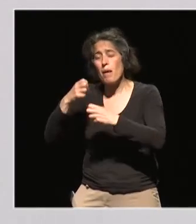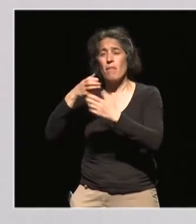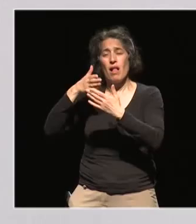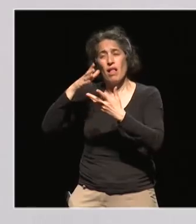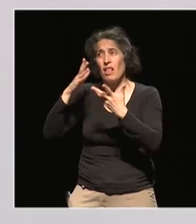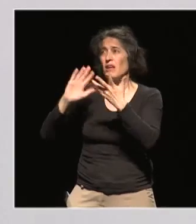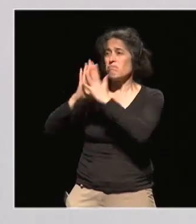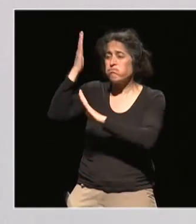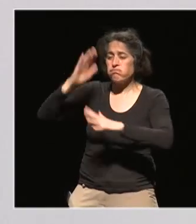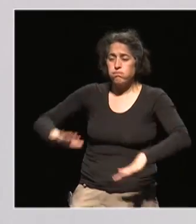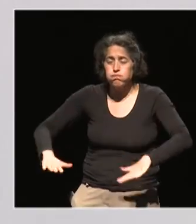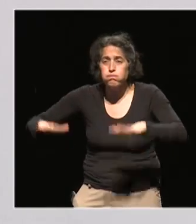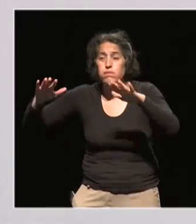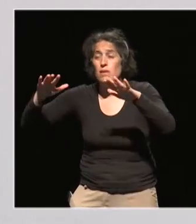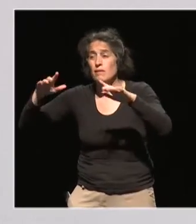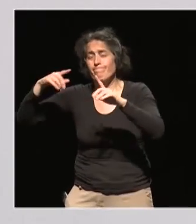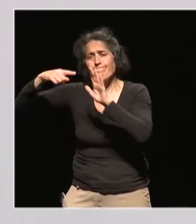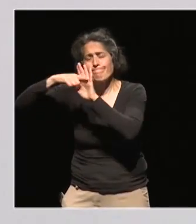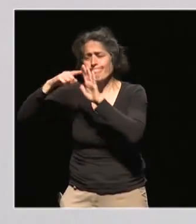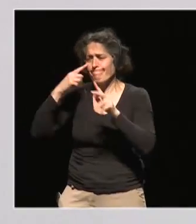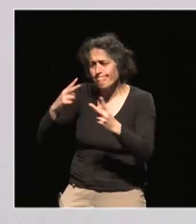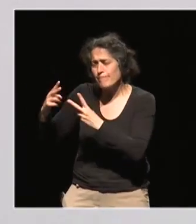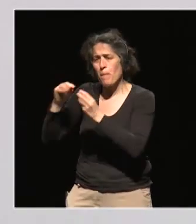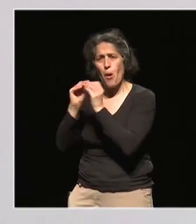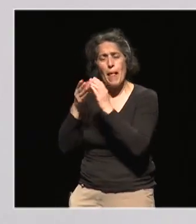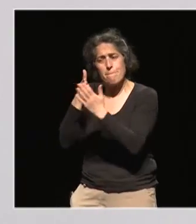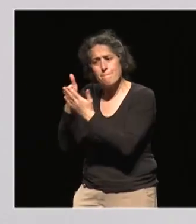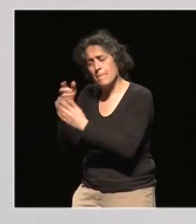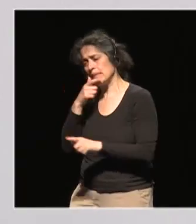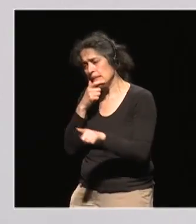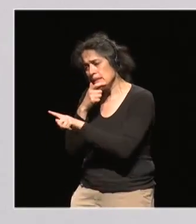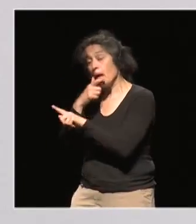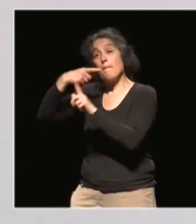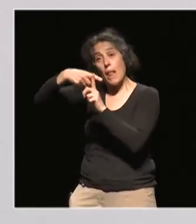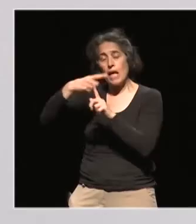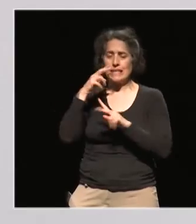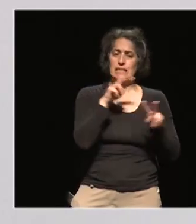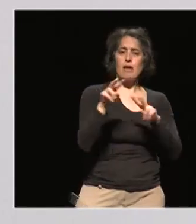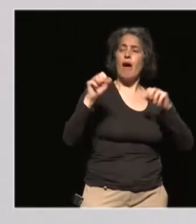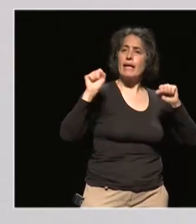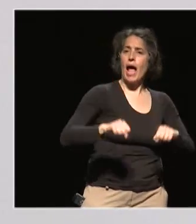opportunities we can have. So what we trying to do as much as possible is to optimize the